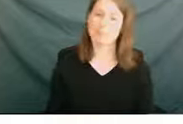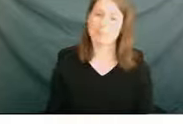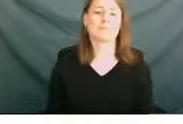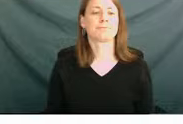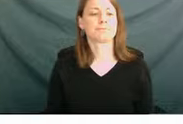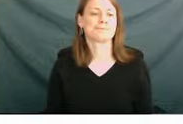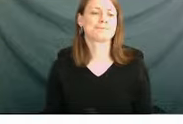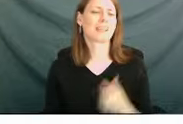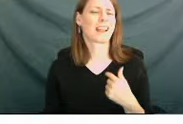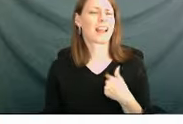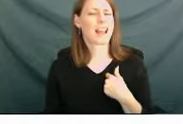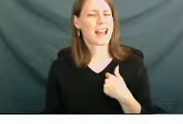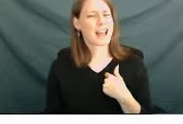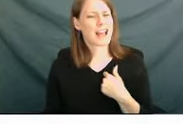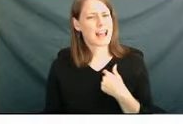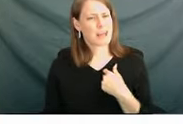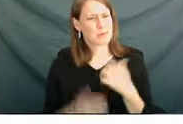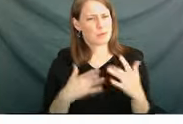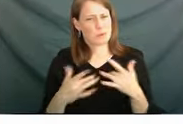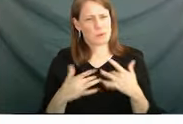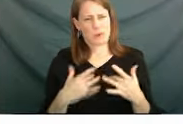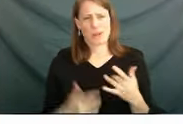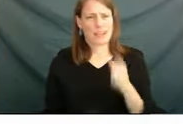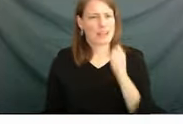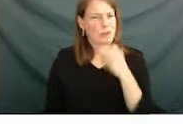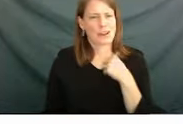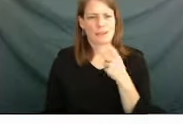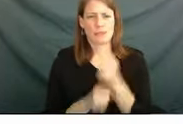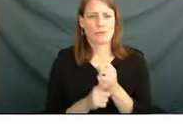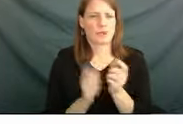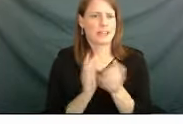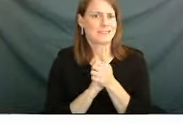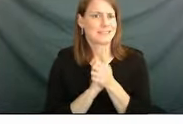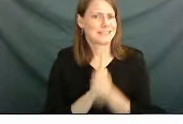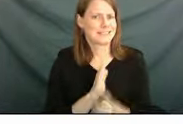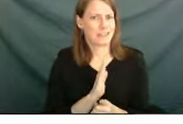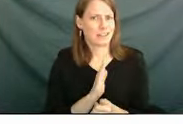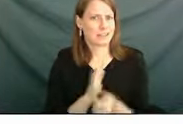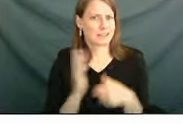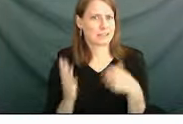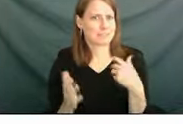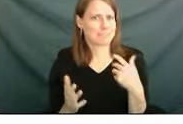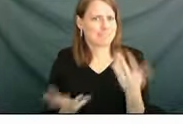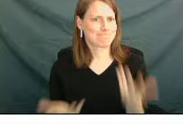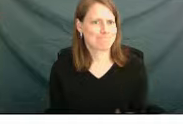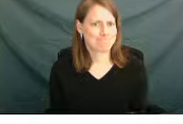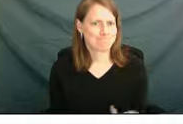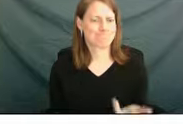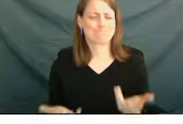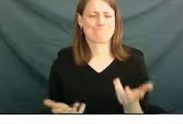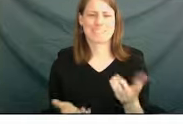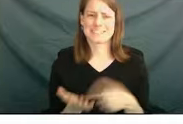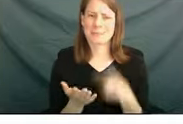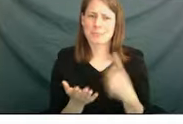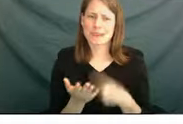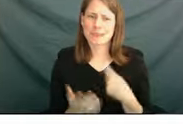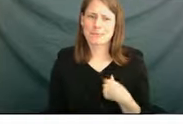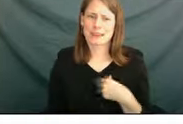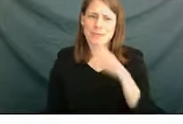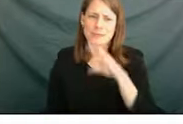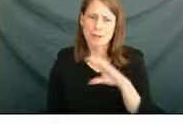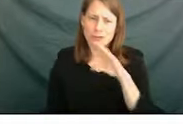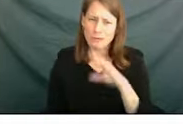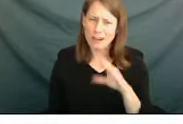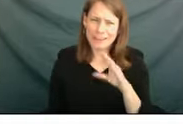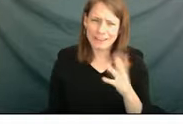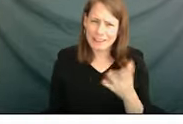really get to the nitty-gritty of what gets them going. Sometimes I find it frustrated that I don't. And today was as good